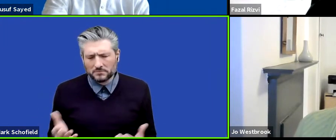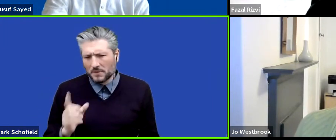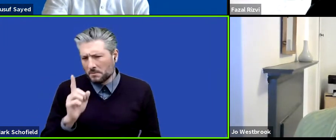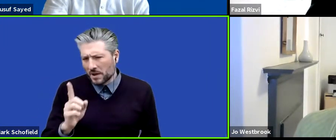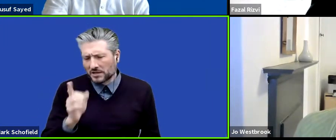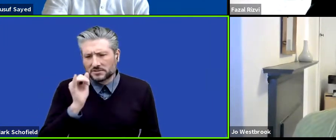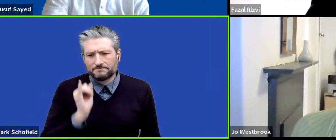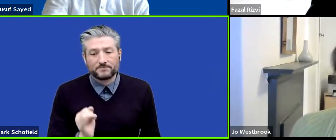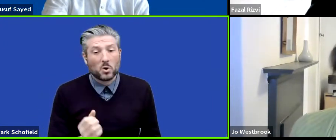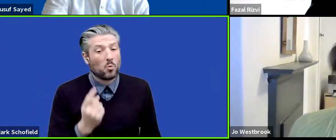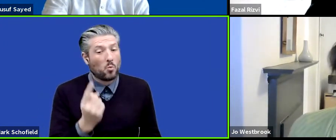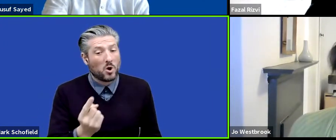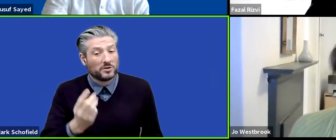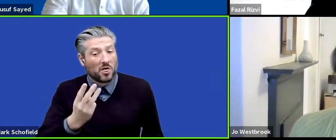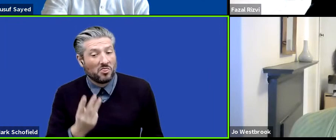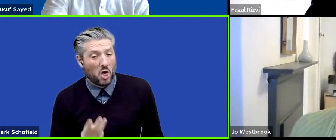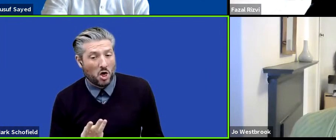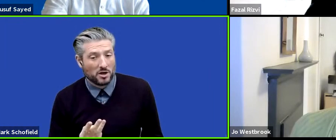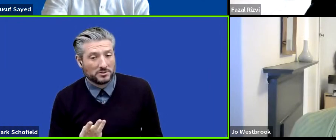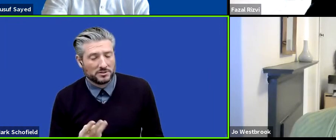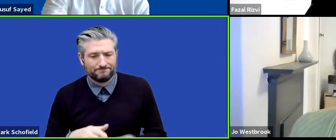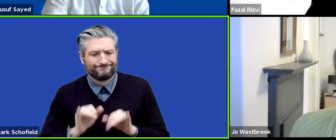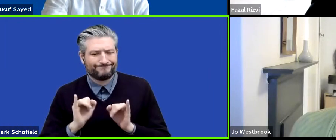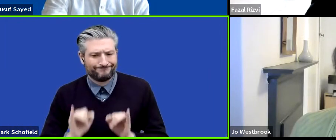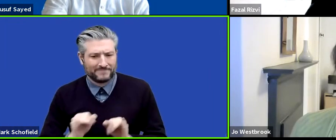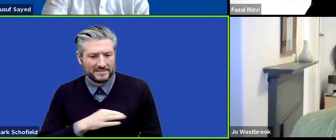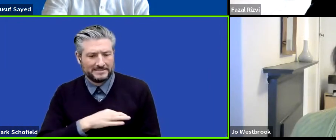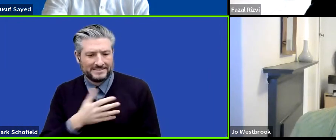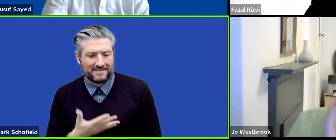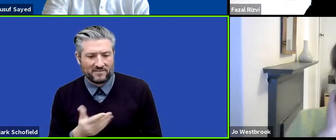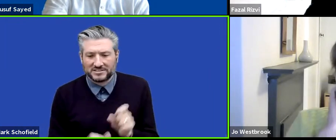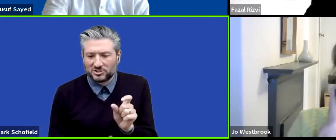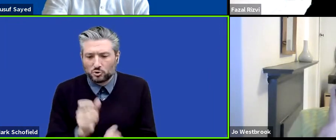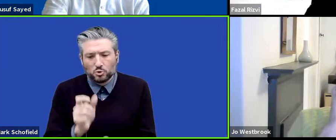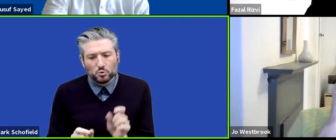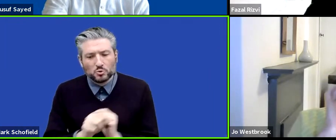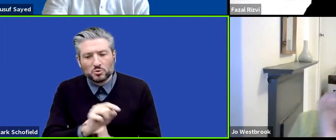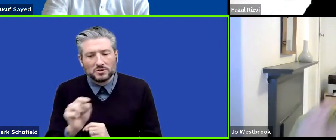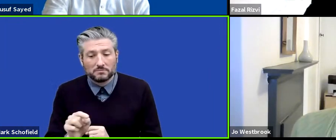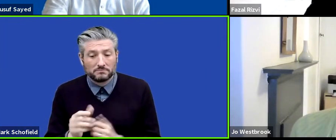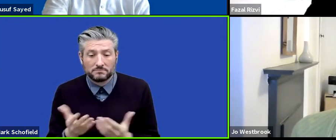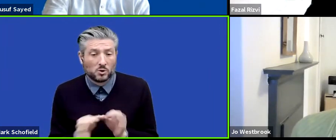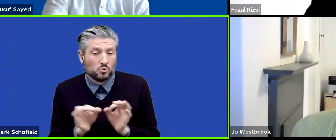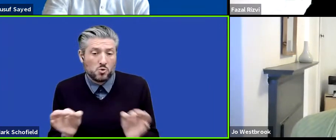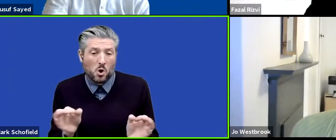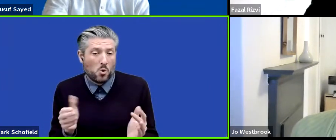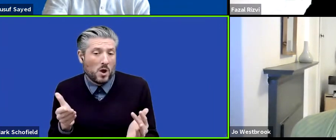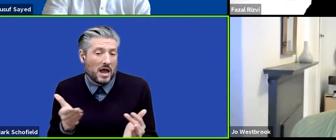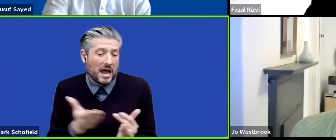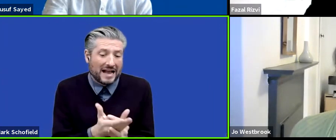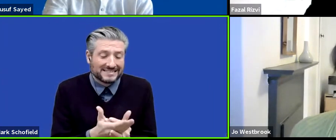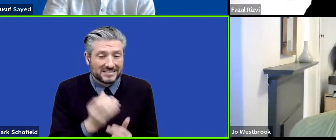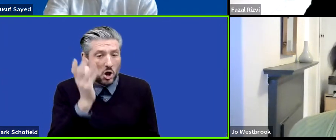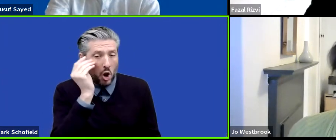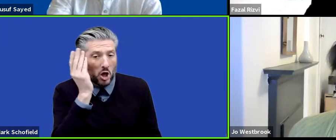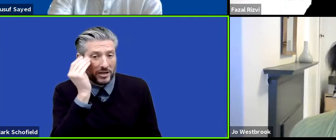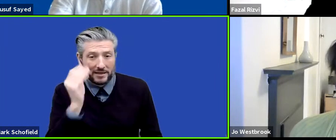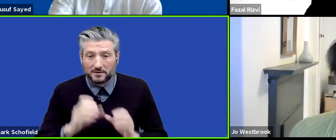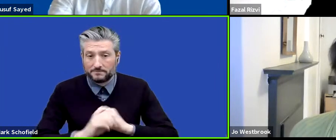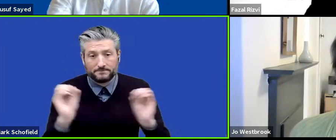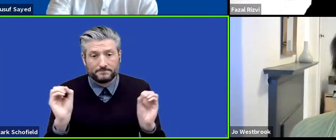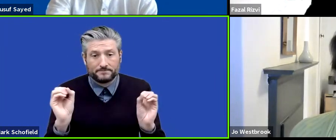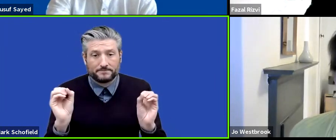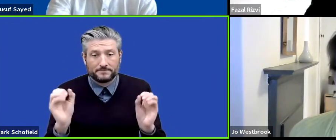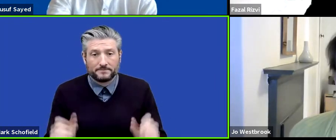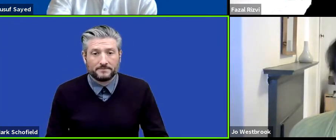most disadvantaged students are unable to access any learning, and many will